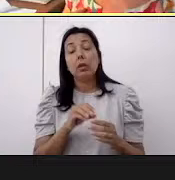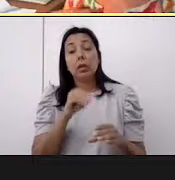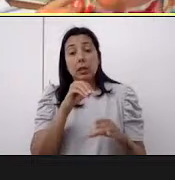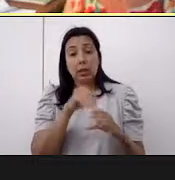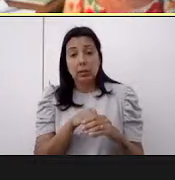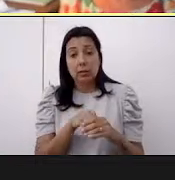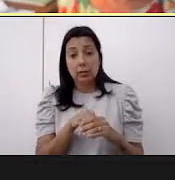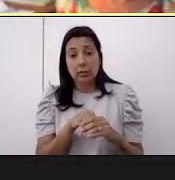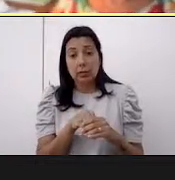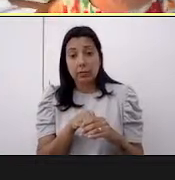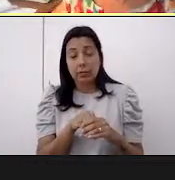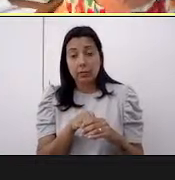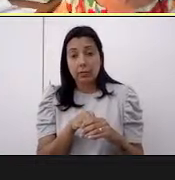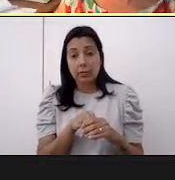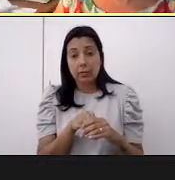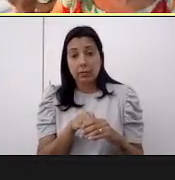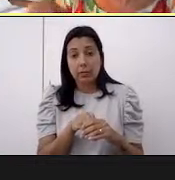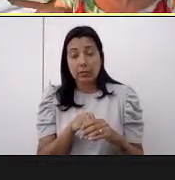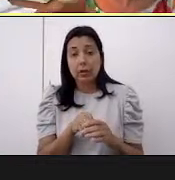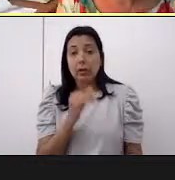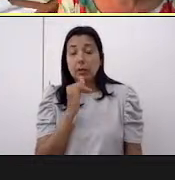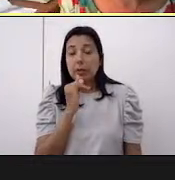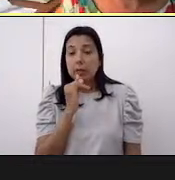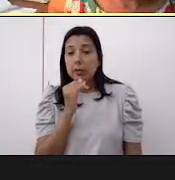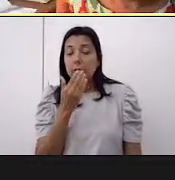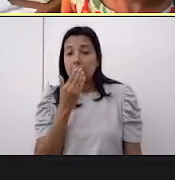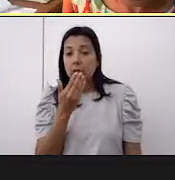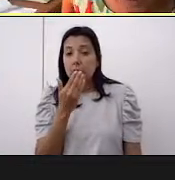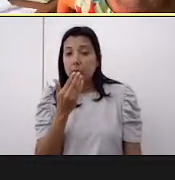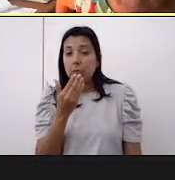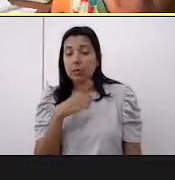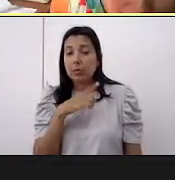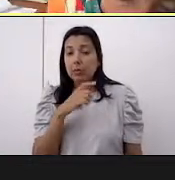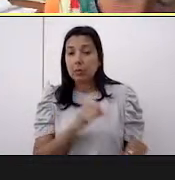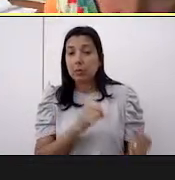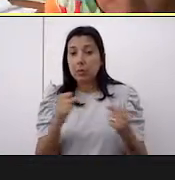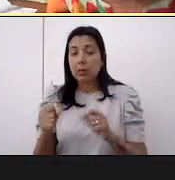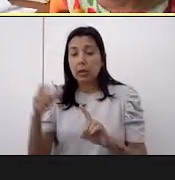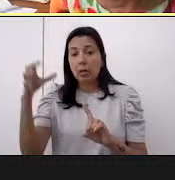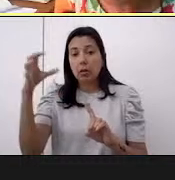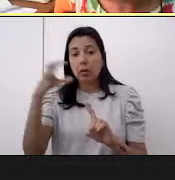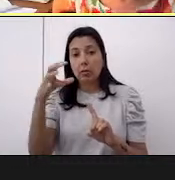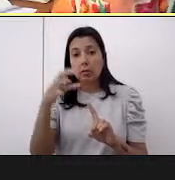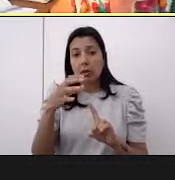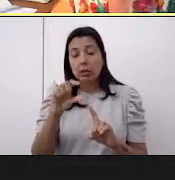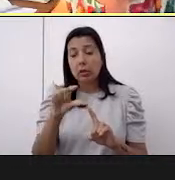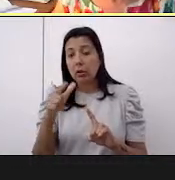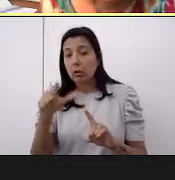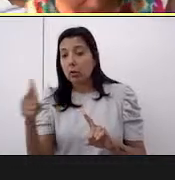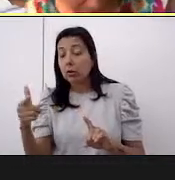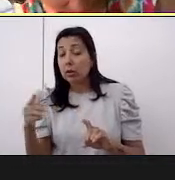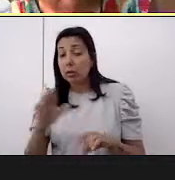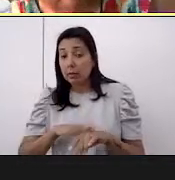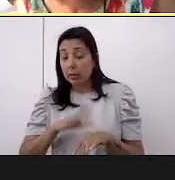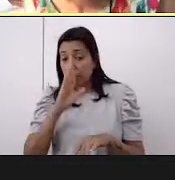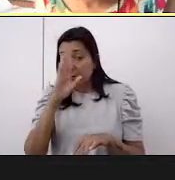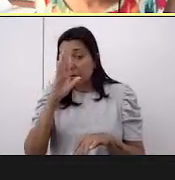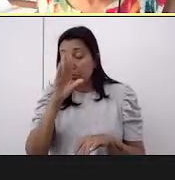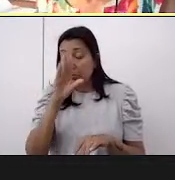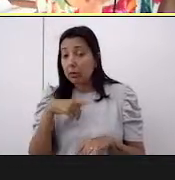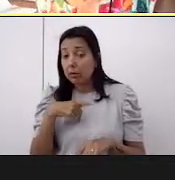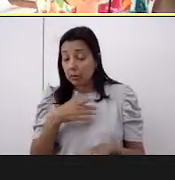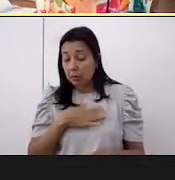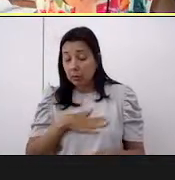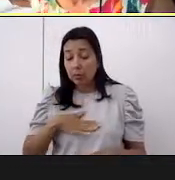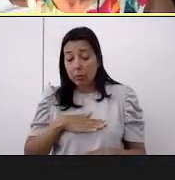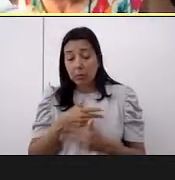of power or an influence on other ones. And specifically, and it's what I show in the